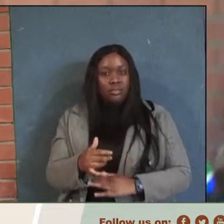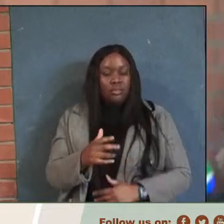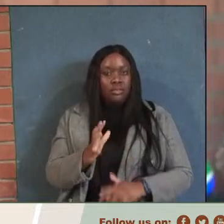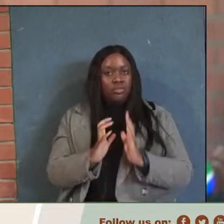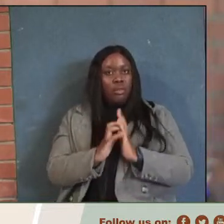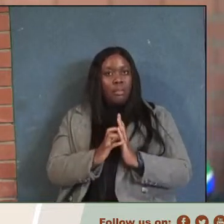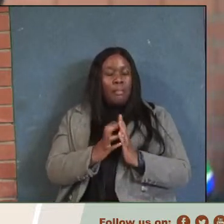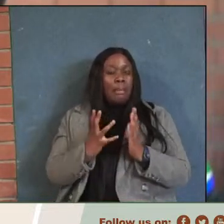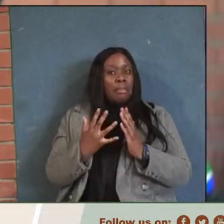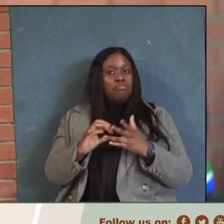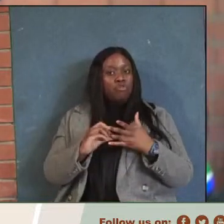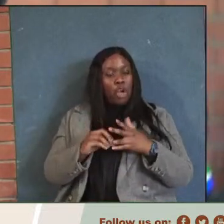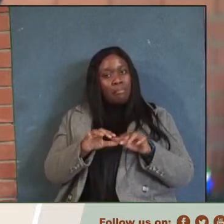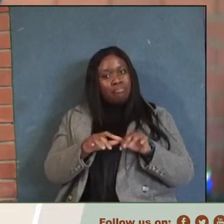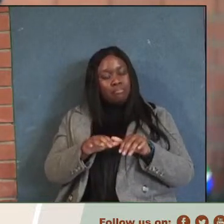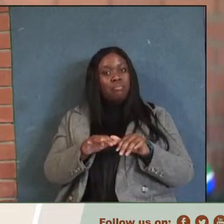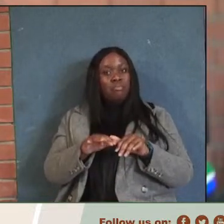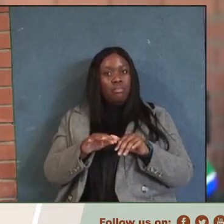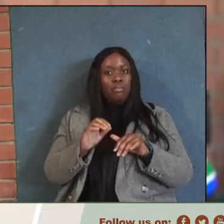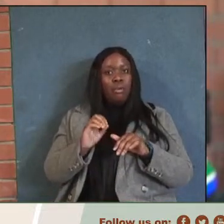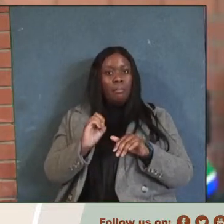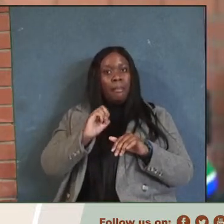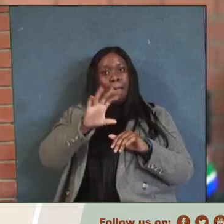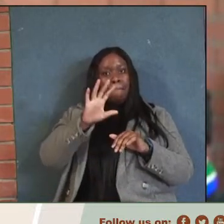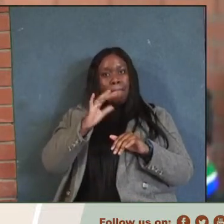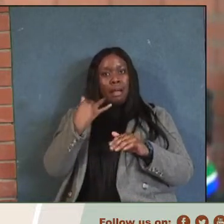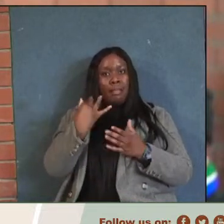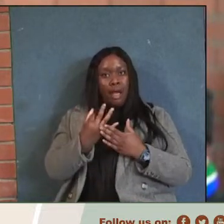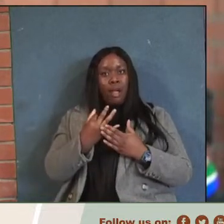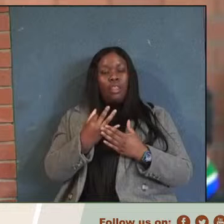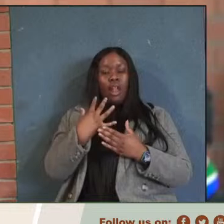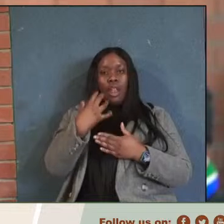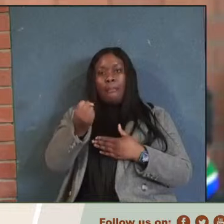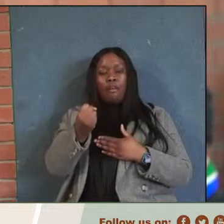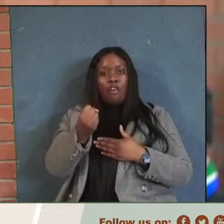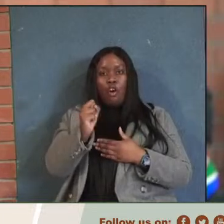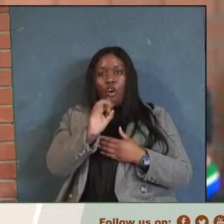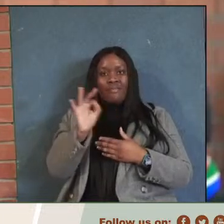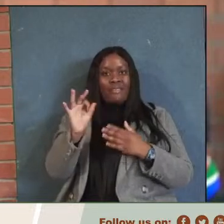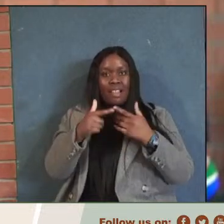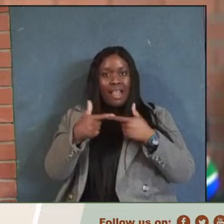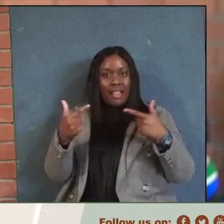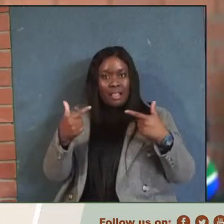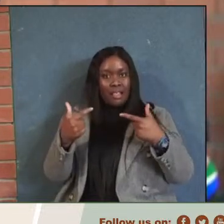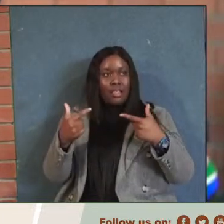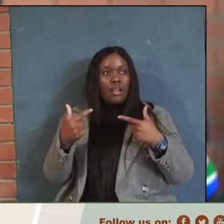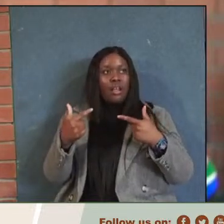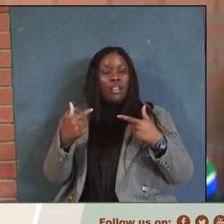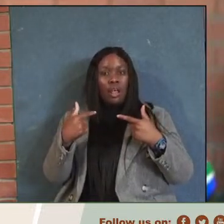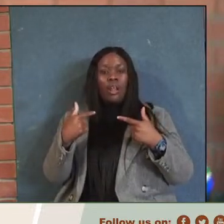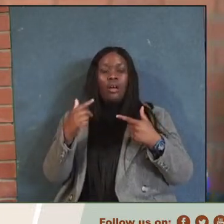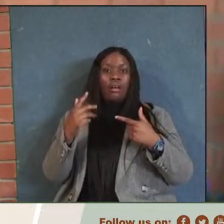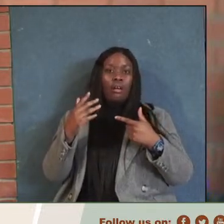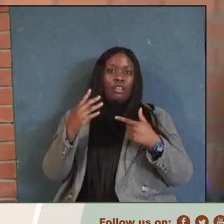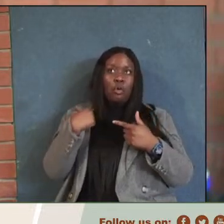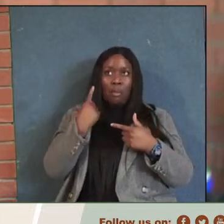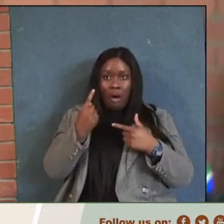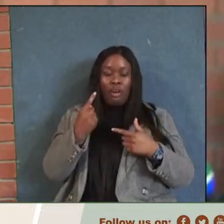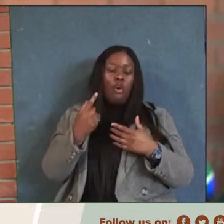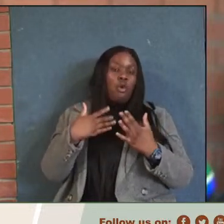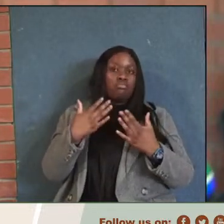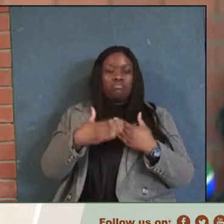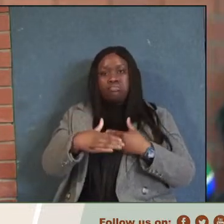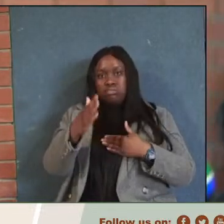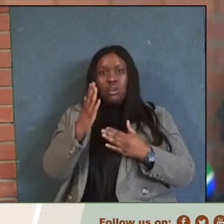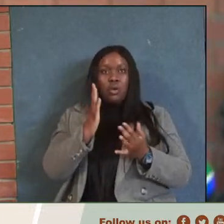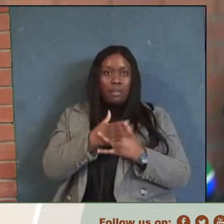you try to apply, then boom, the system is offline. You go the next time to apply, the due date is long past. Now for